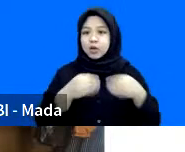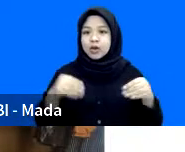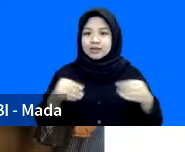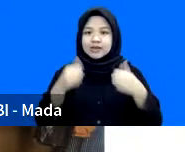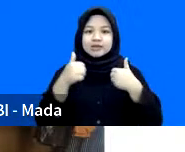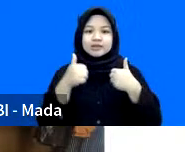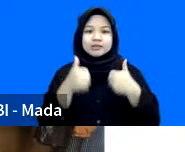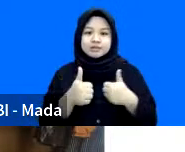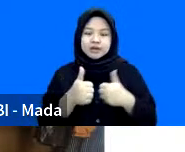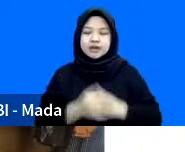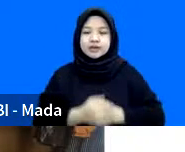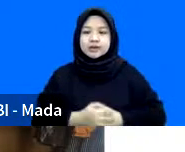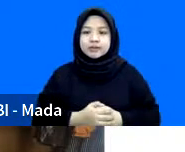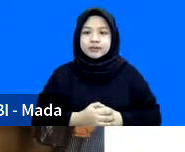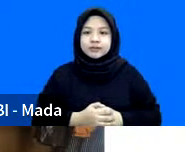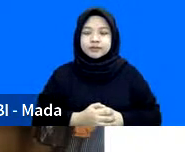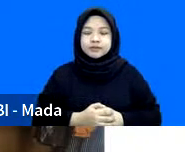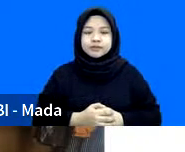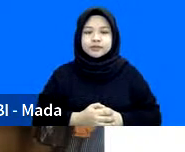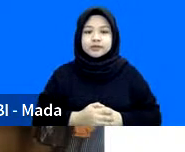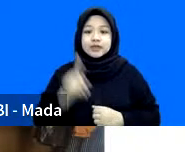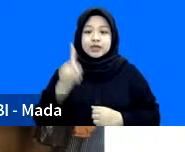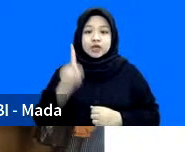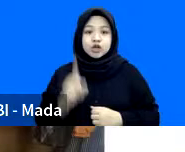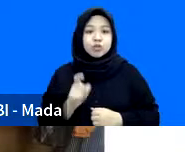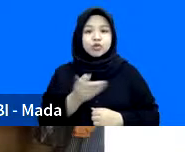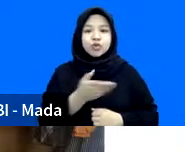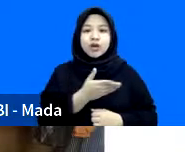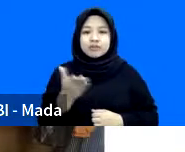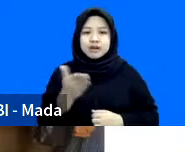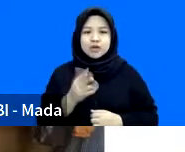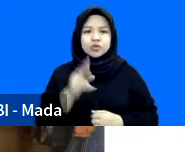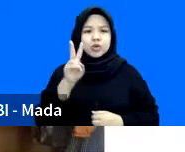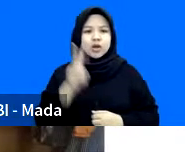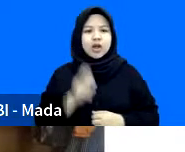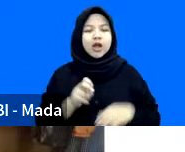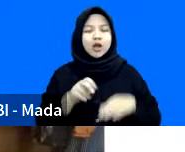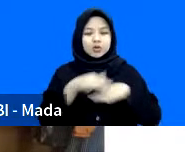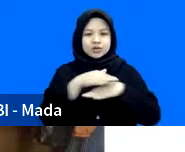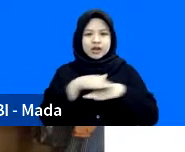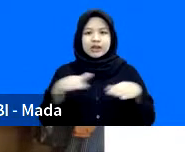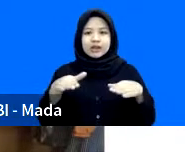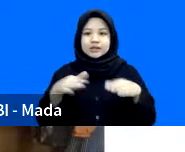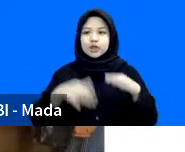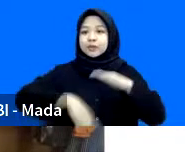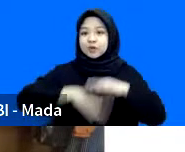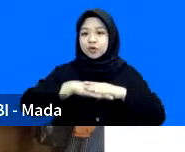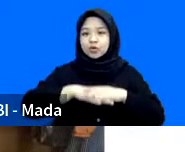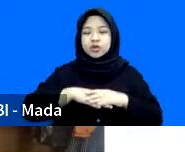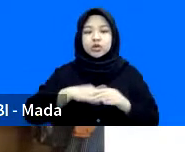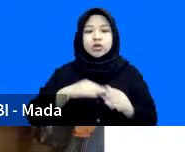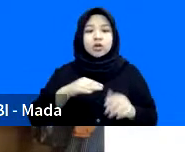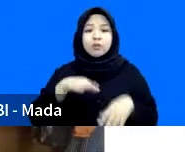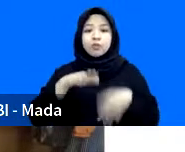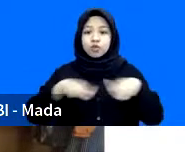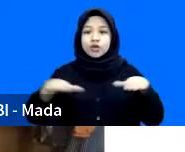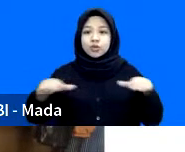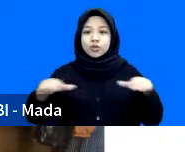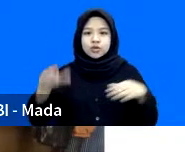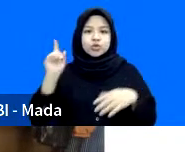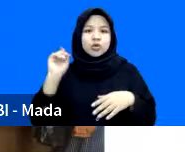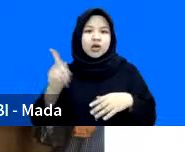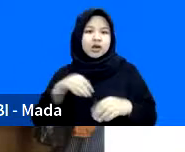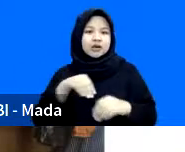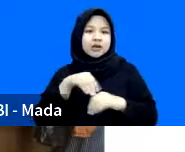should also be addressed. As for learners, we have seen in the hidden impact for COVID-19 research how school closures